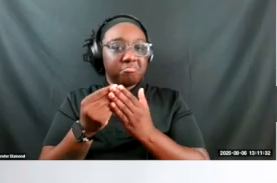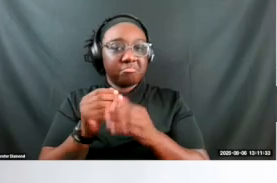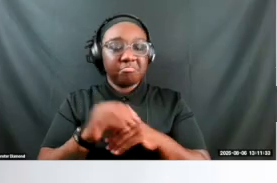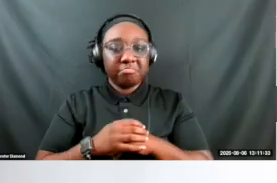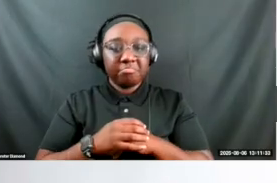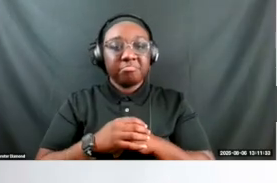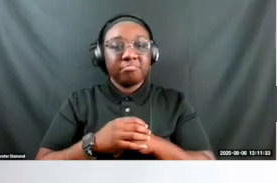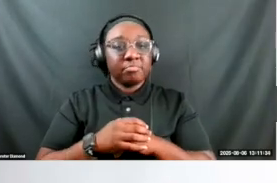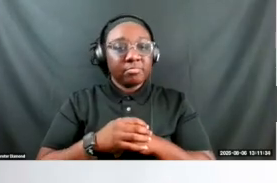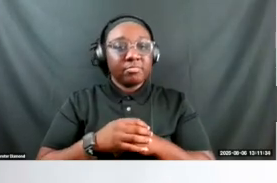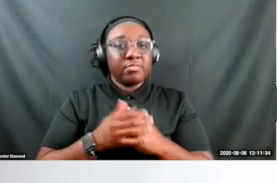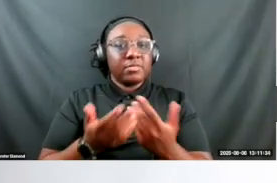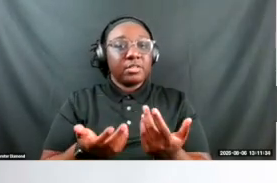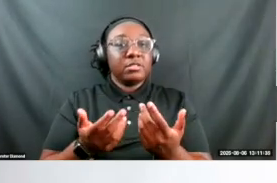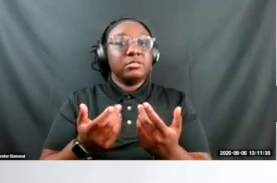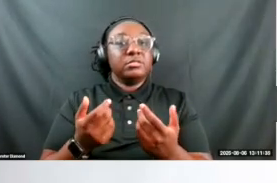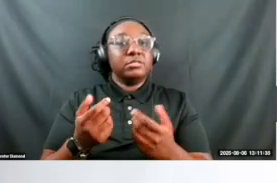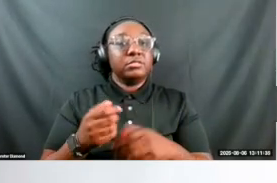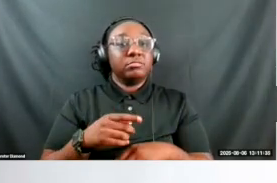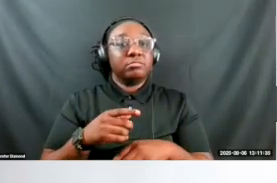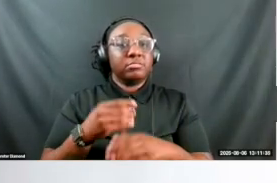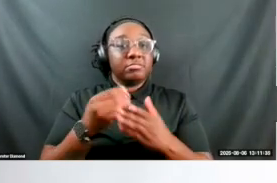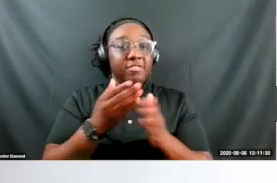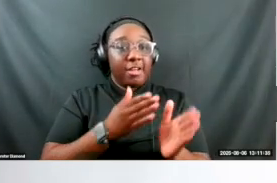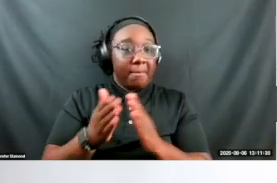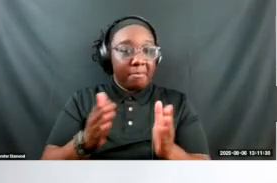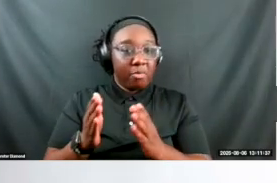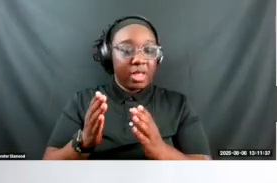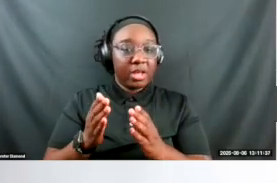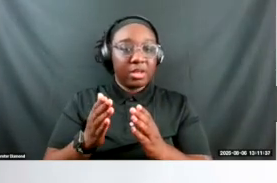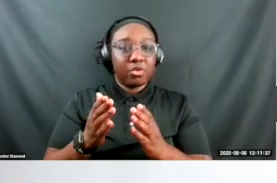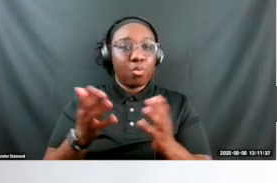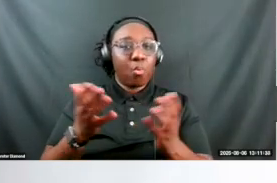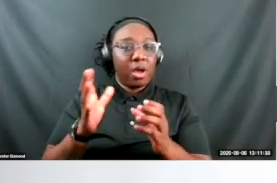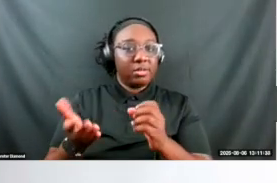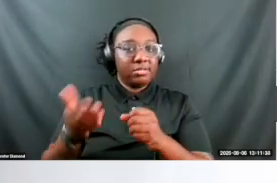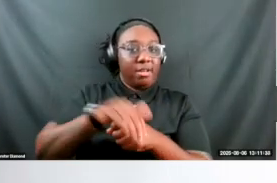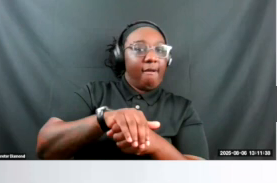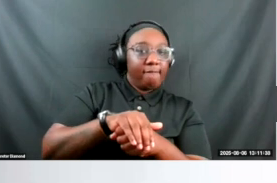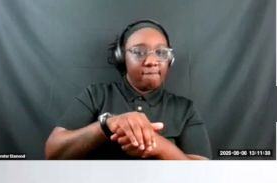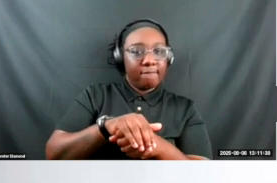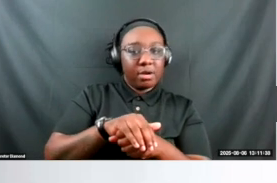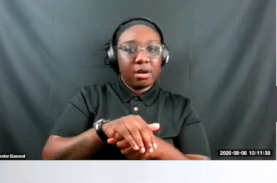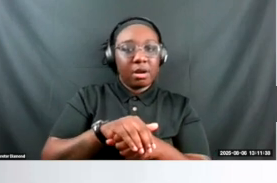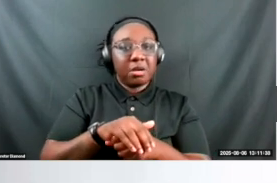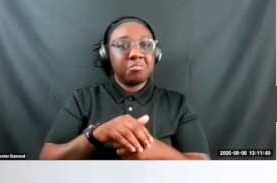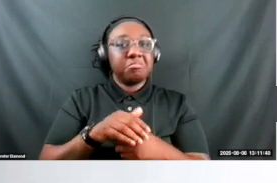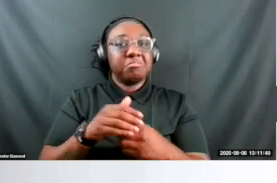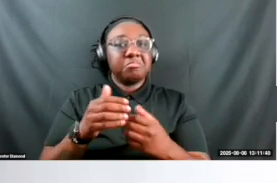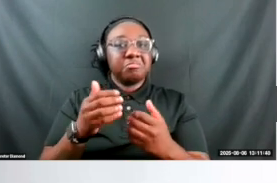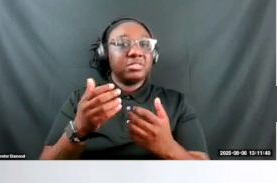The funding plan for clean transportation incentives covers projects under the Air Quality Improvement Program and the Low Carbon Transportation